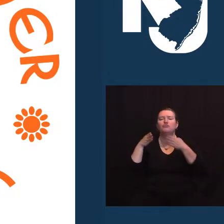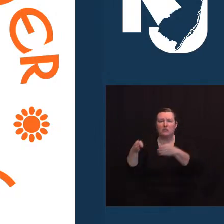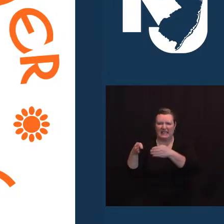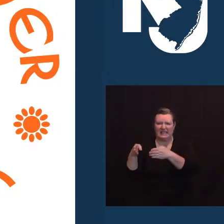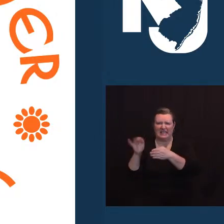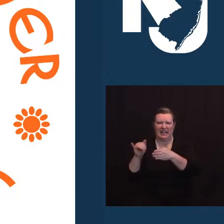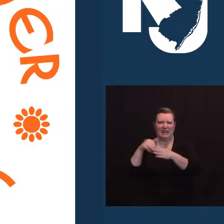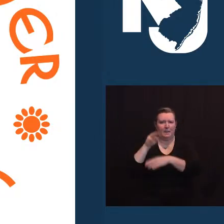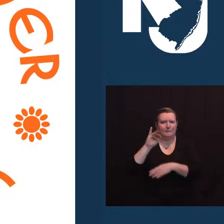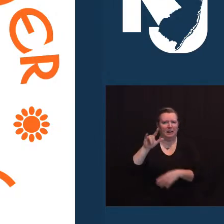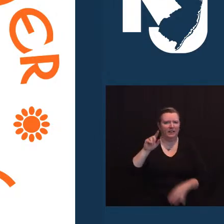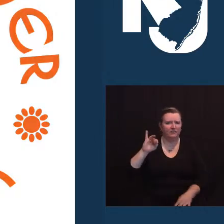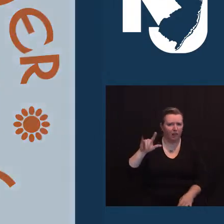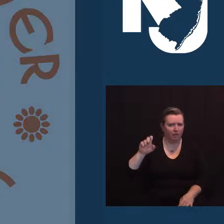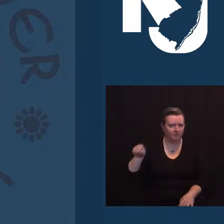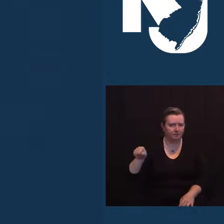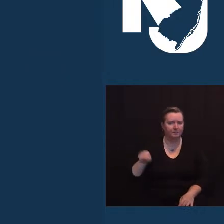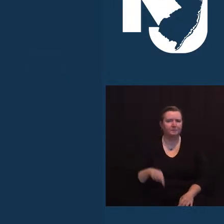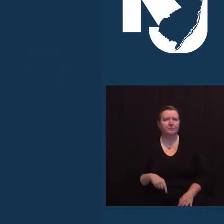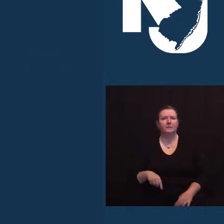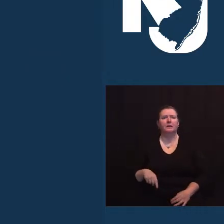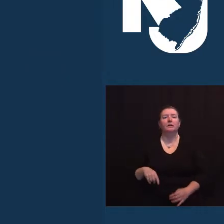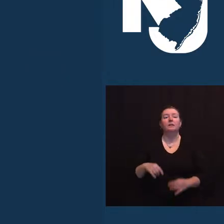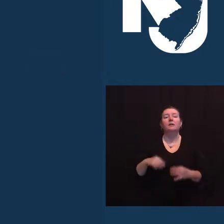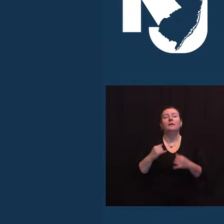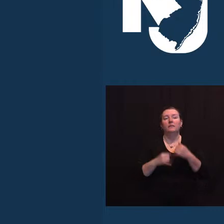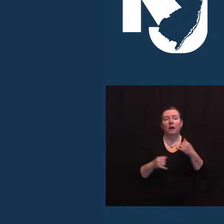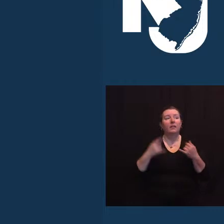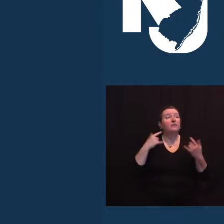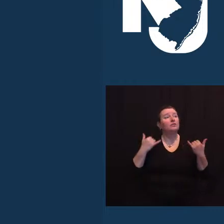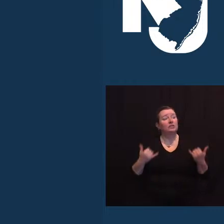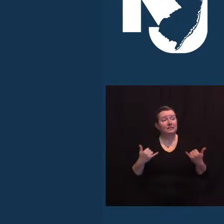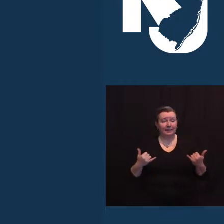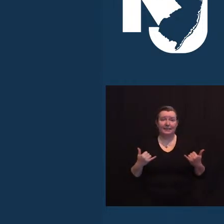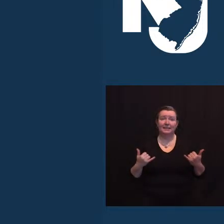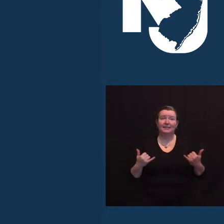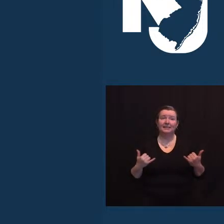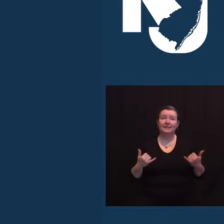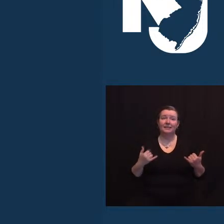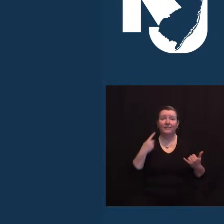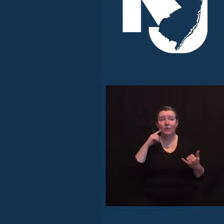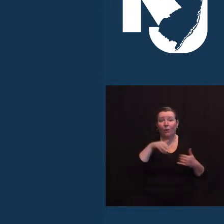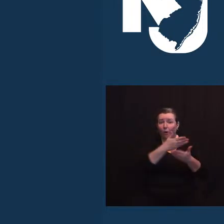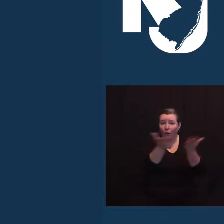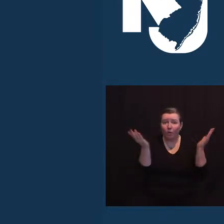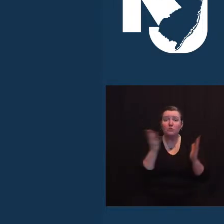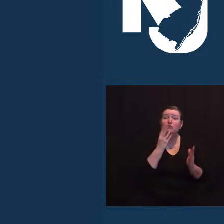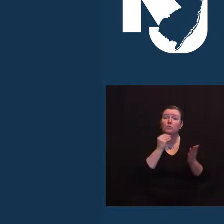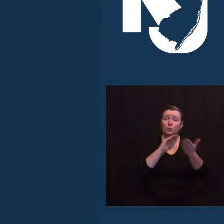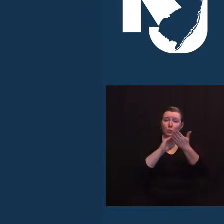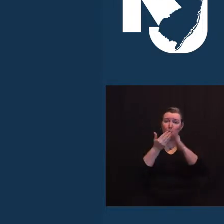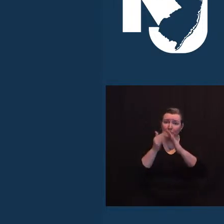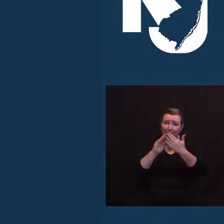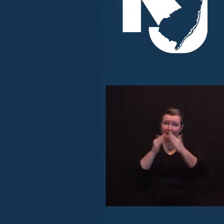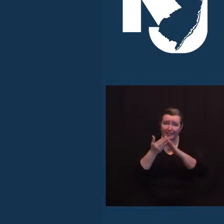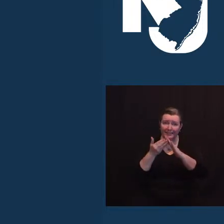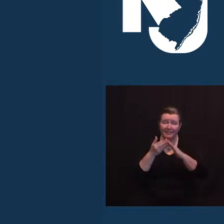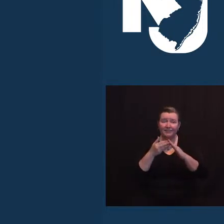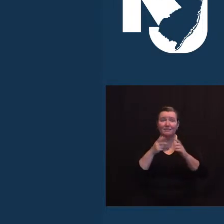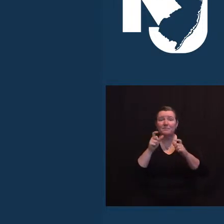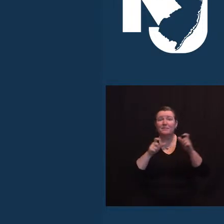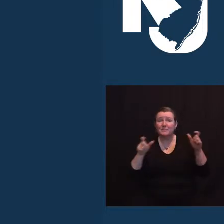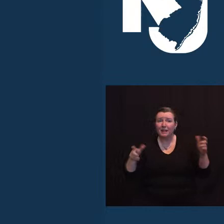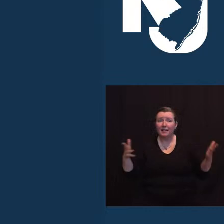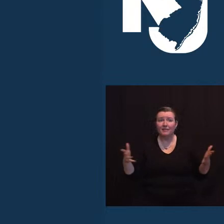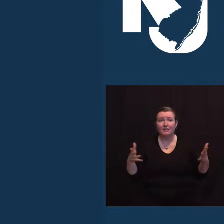wildflowervegan.com. And finally, for today, to our Jewish community, as you prepare for Saturday evening Seder